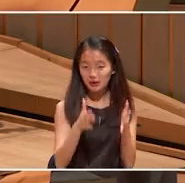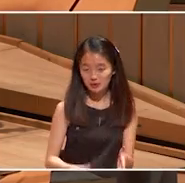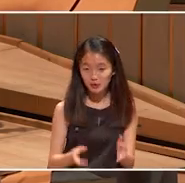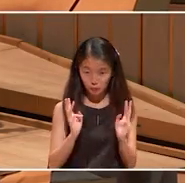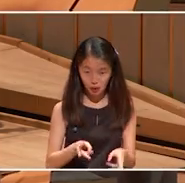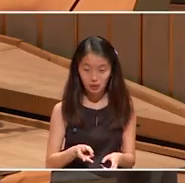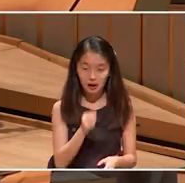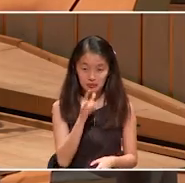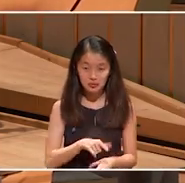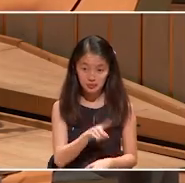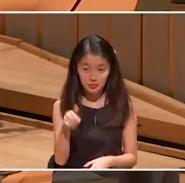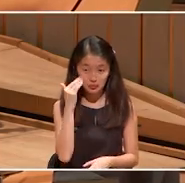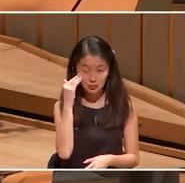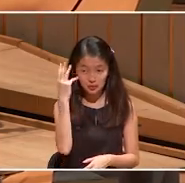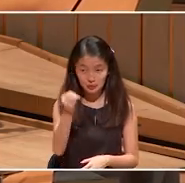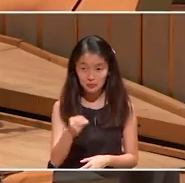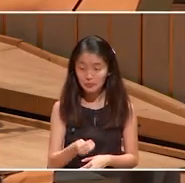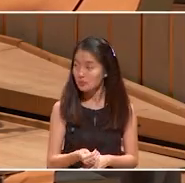him.